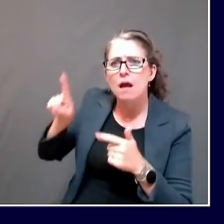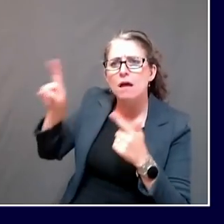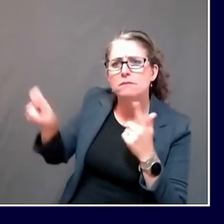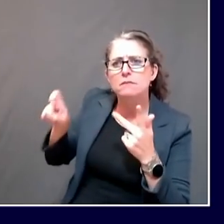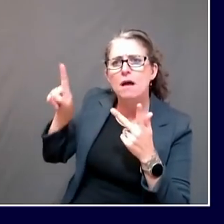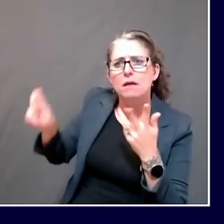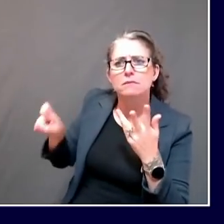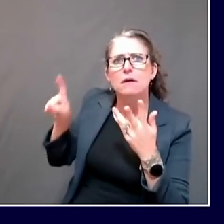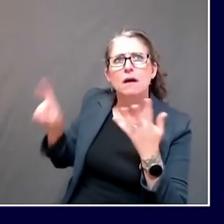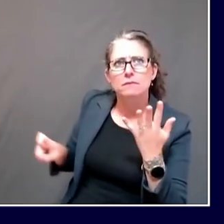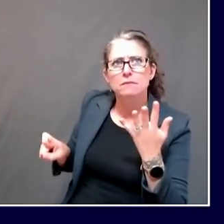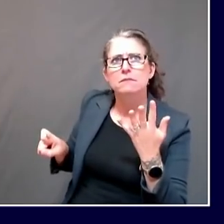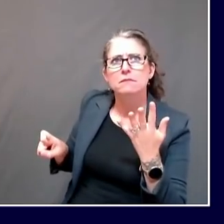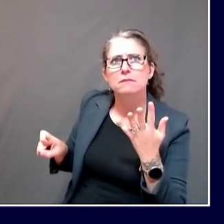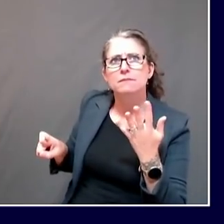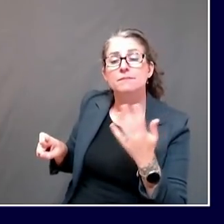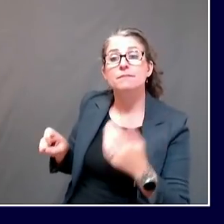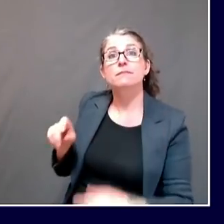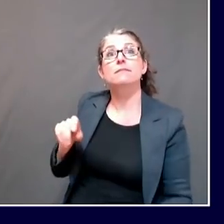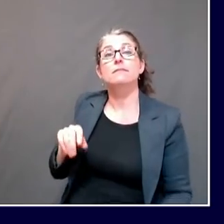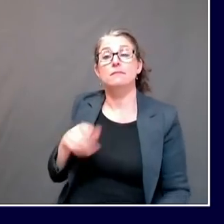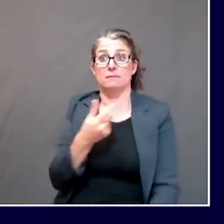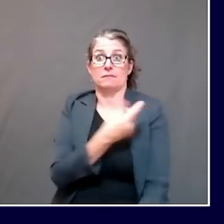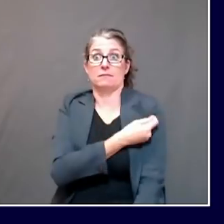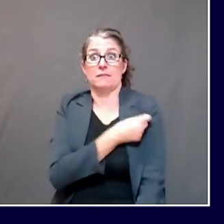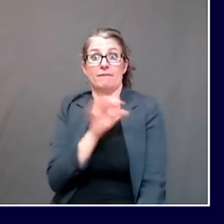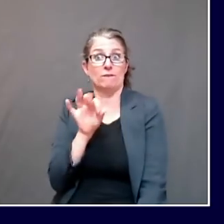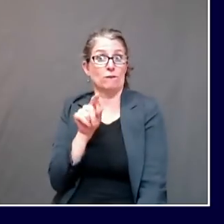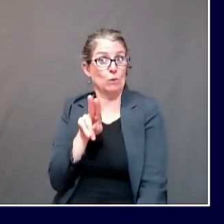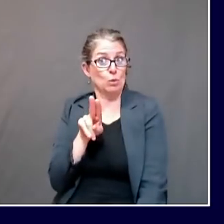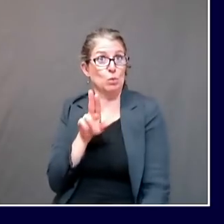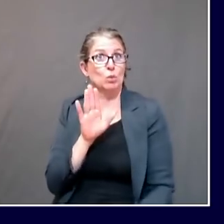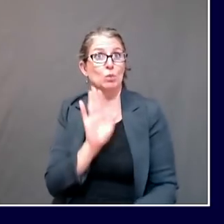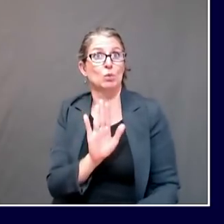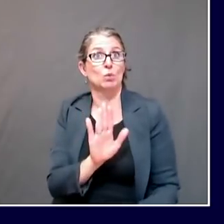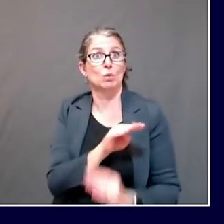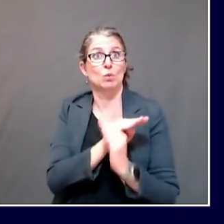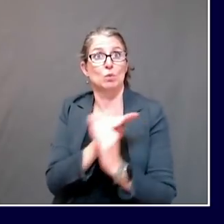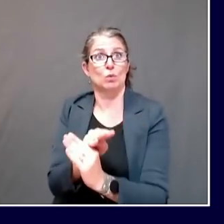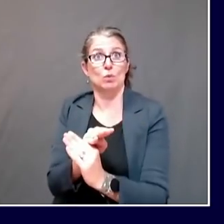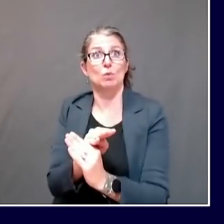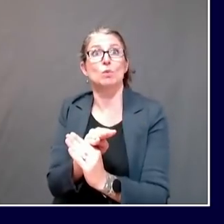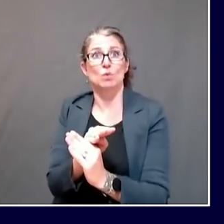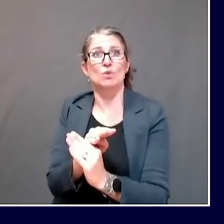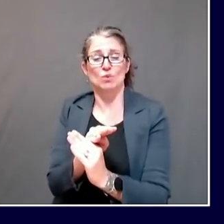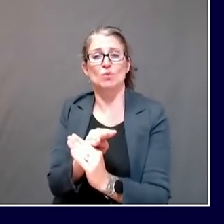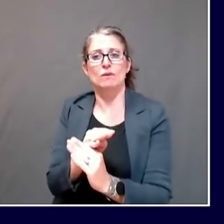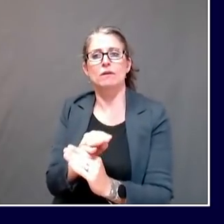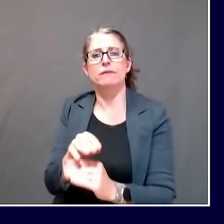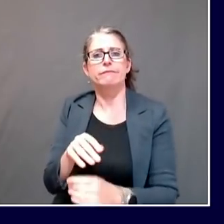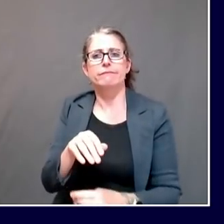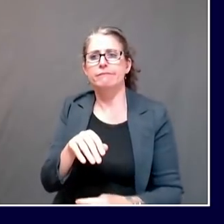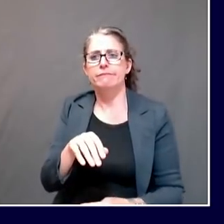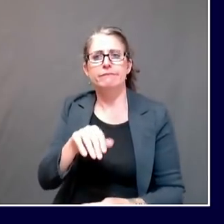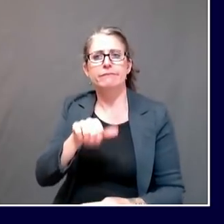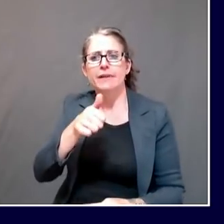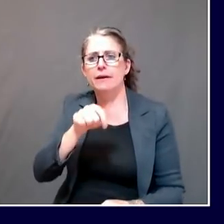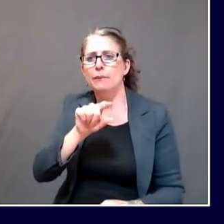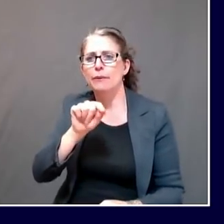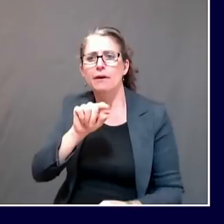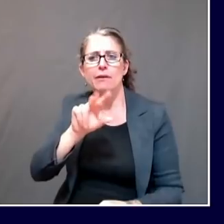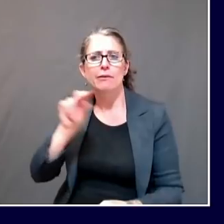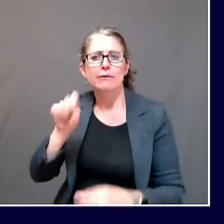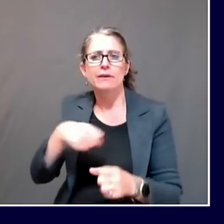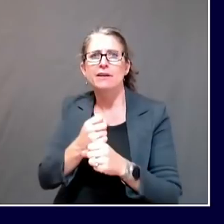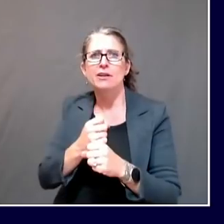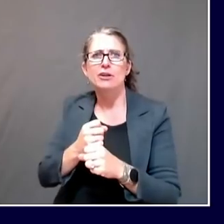record at reducing the likelihood that anyone who gets it may get the flu. The other thing that I would offer for your listener